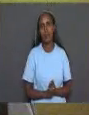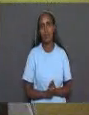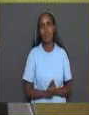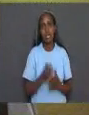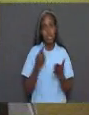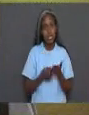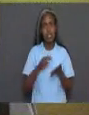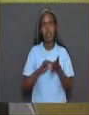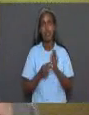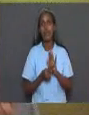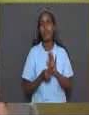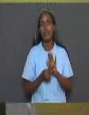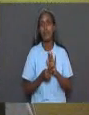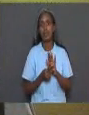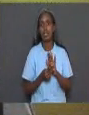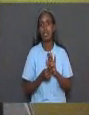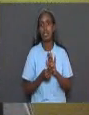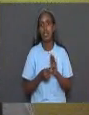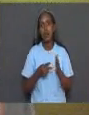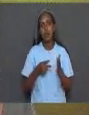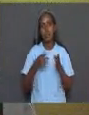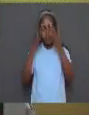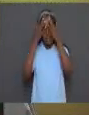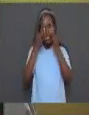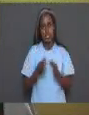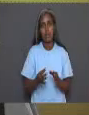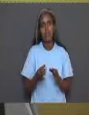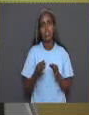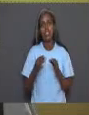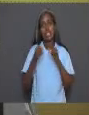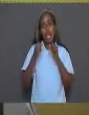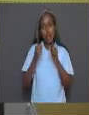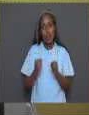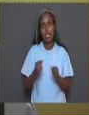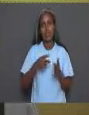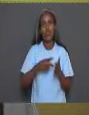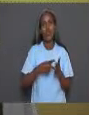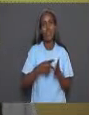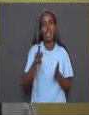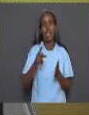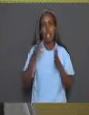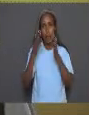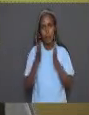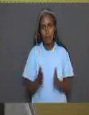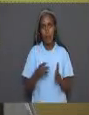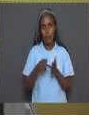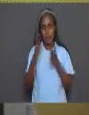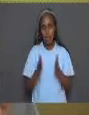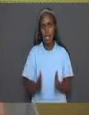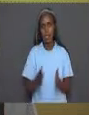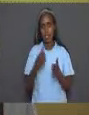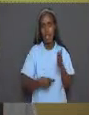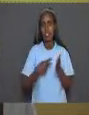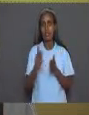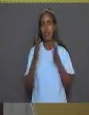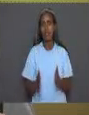This means that they are determined by the ability to the taxpayer to pay and